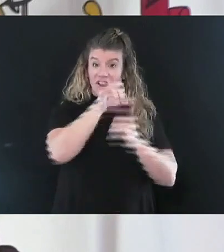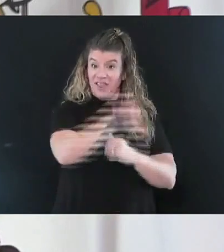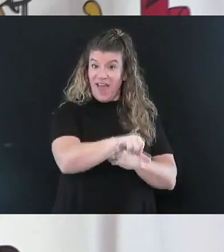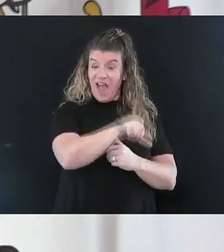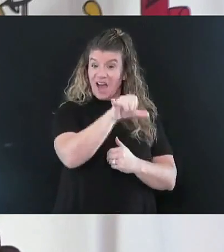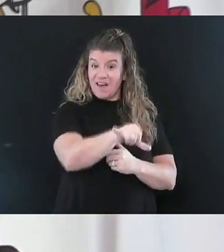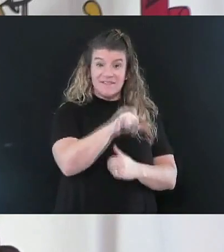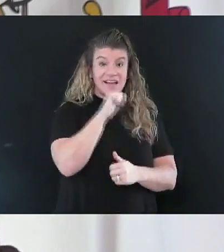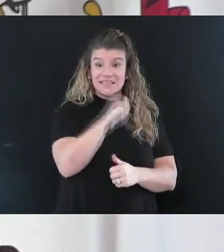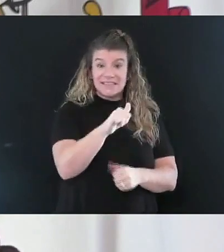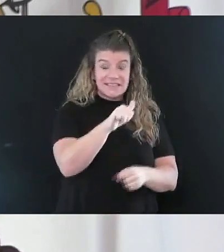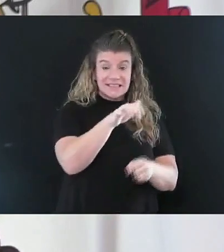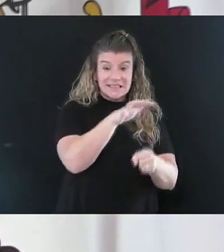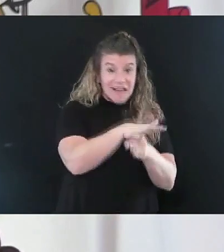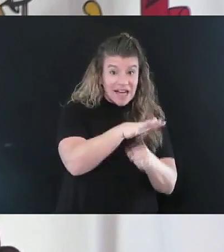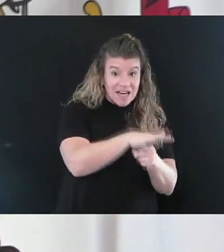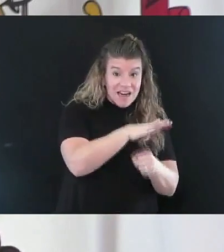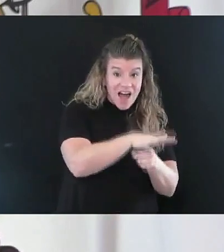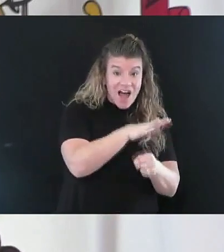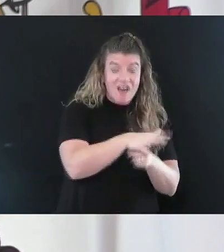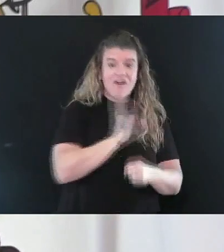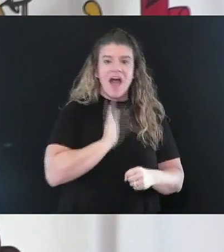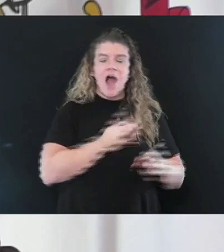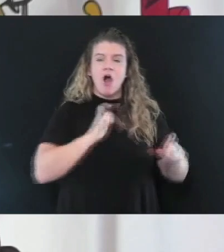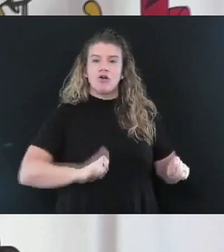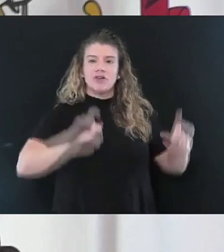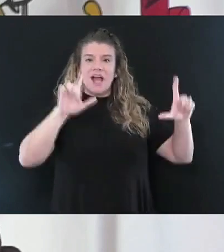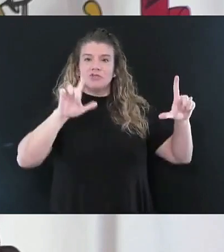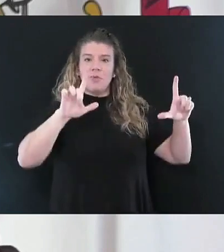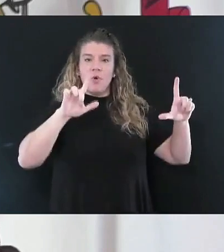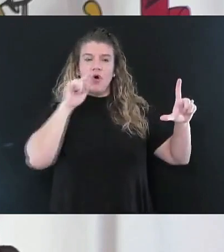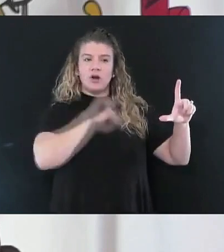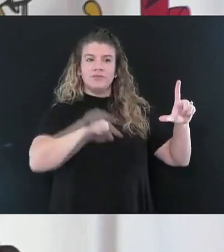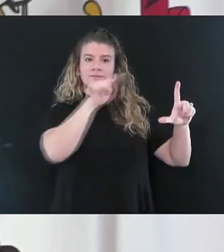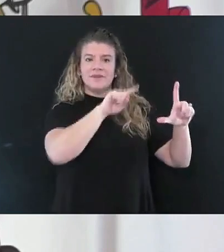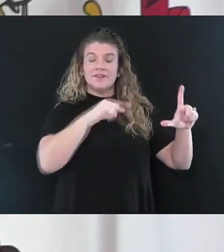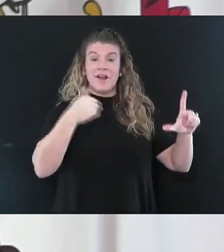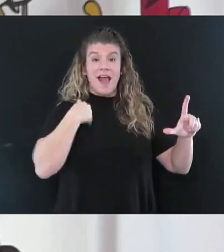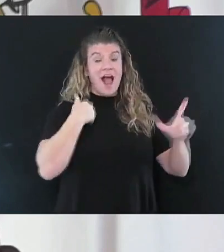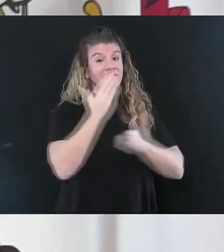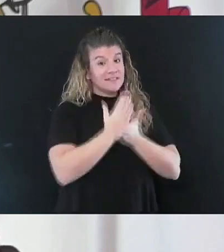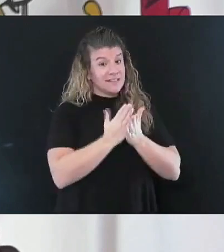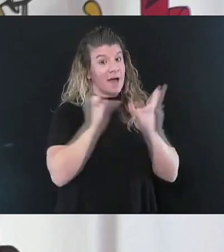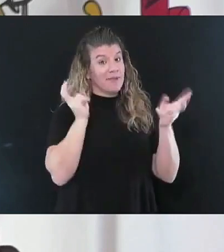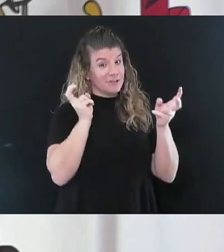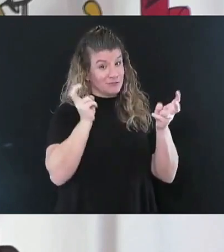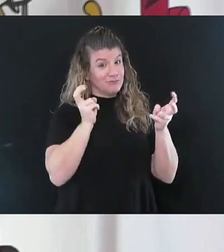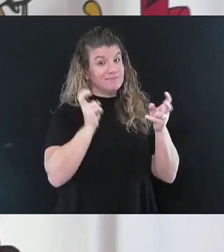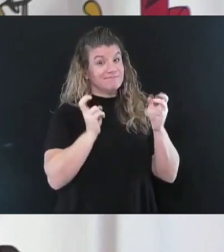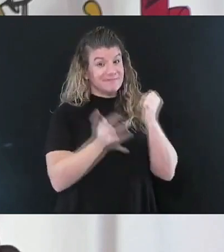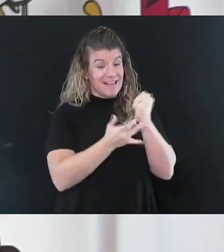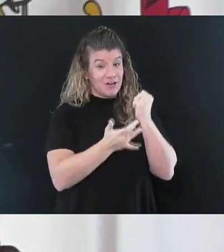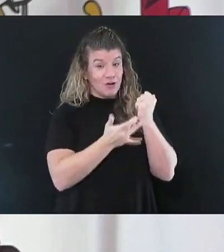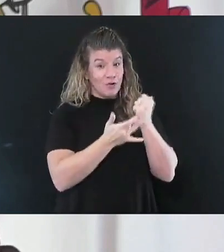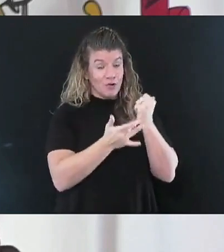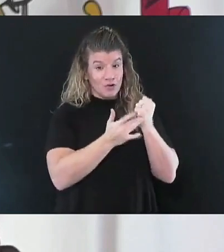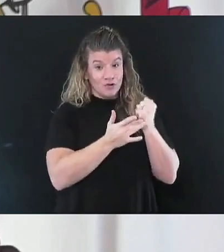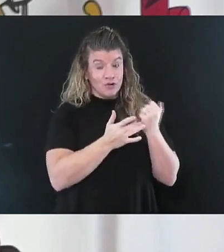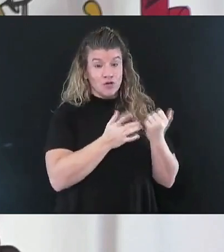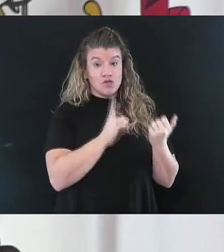enough, our dashboard has had some technical issues, so I do not have this